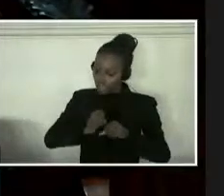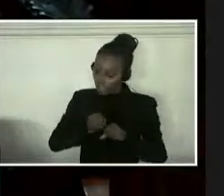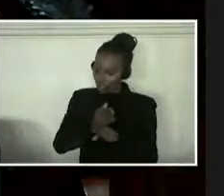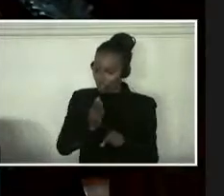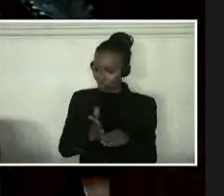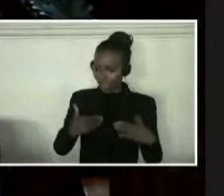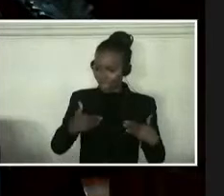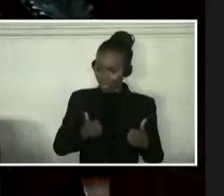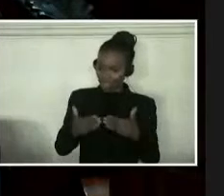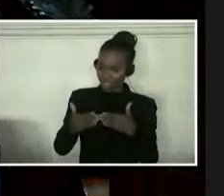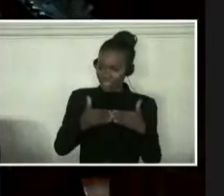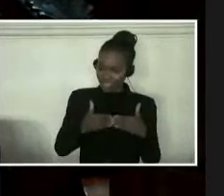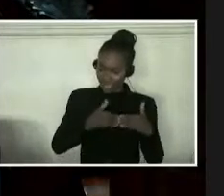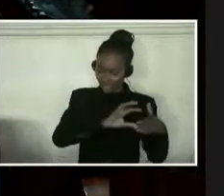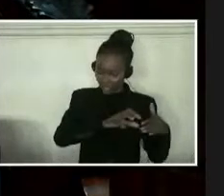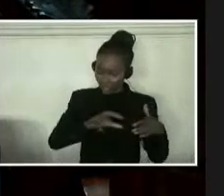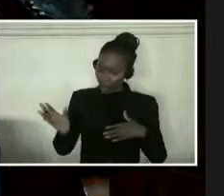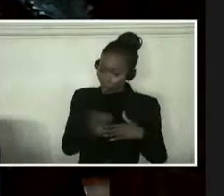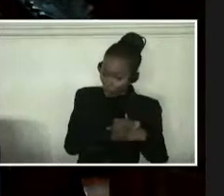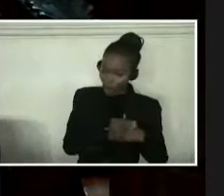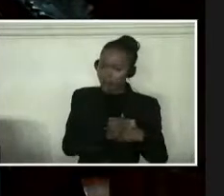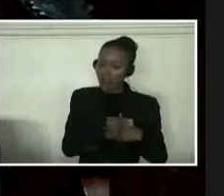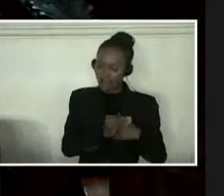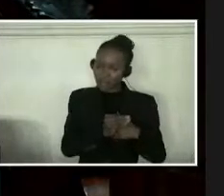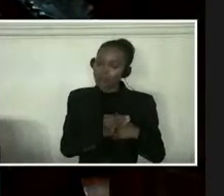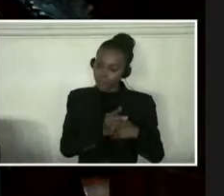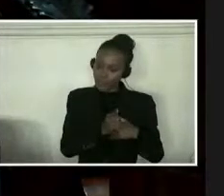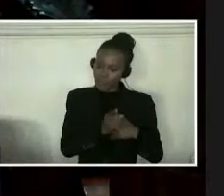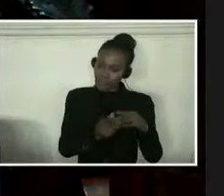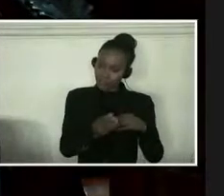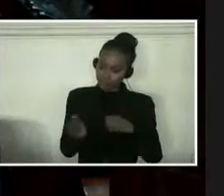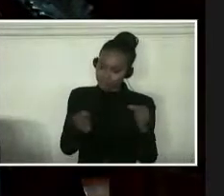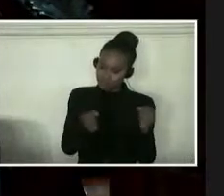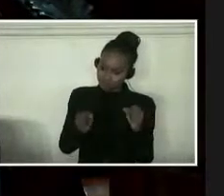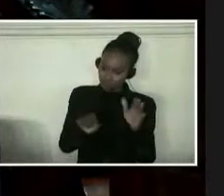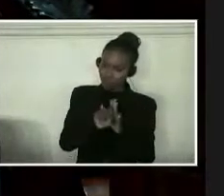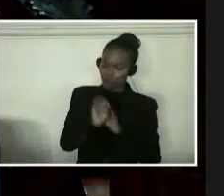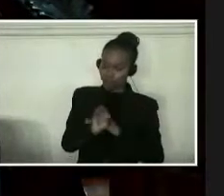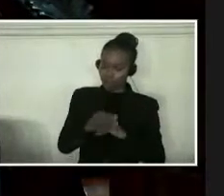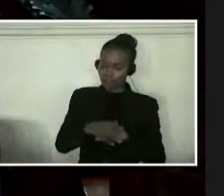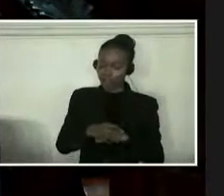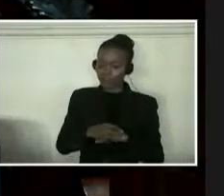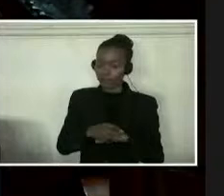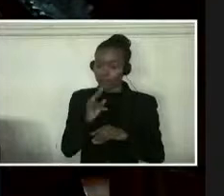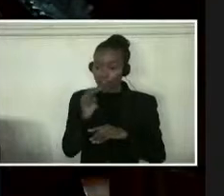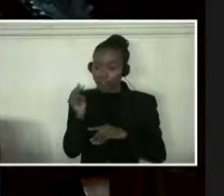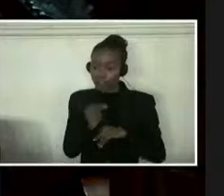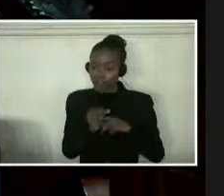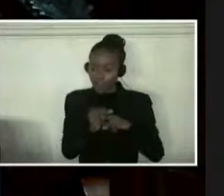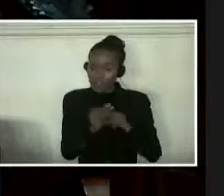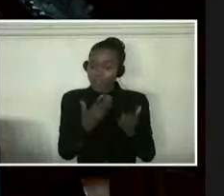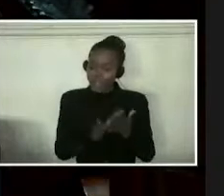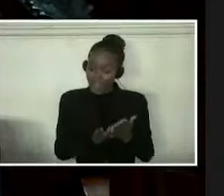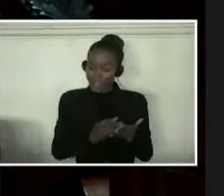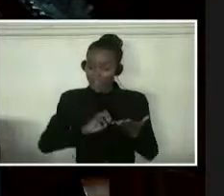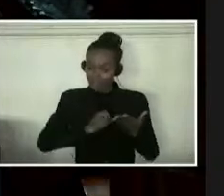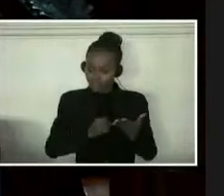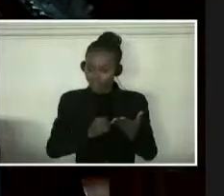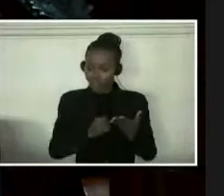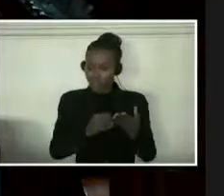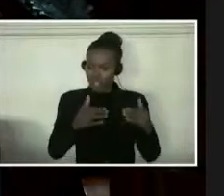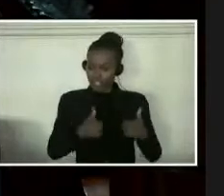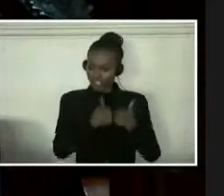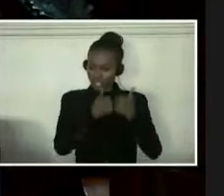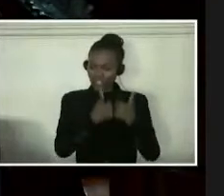facilities we have the view that having at least 60 percent of the staff complement and our at our facilities could begin to address challenges caused by